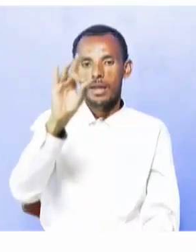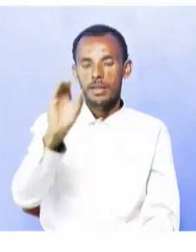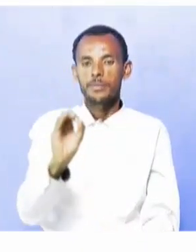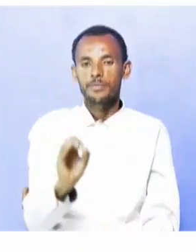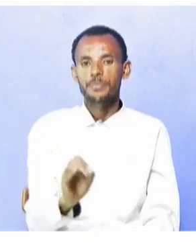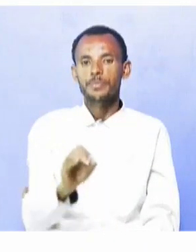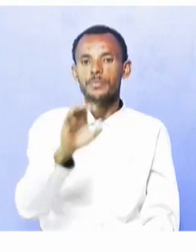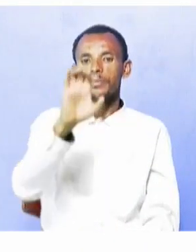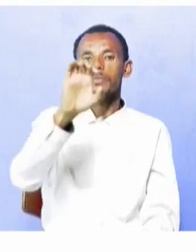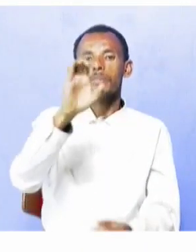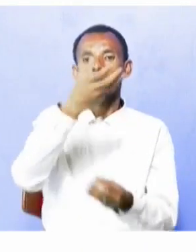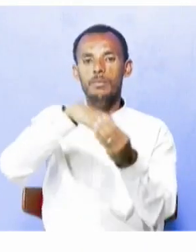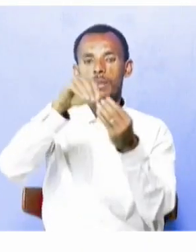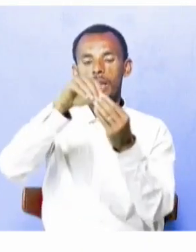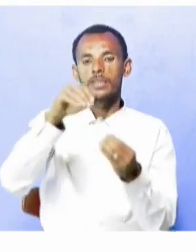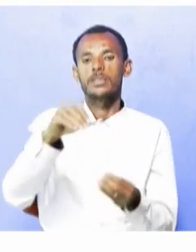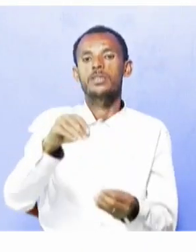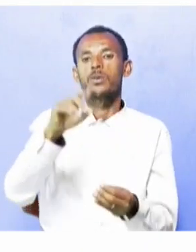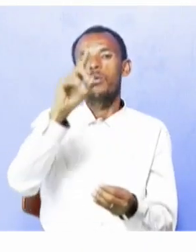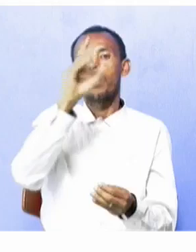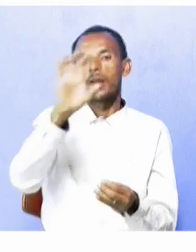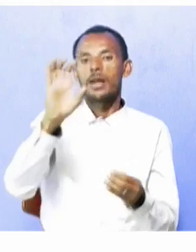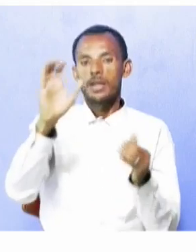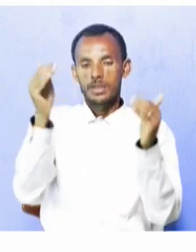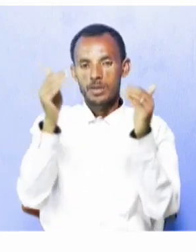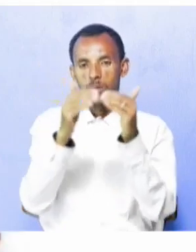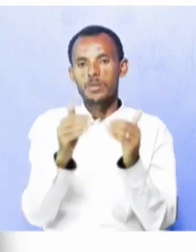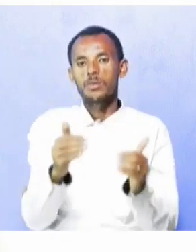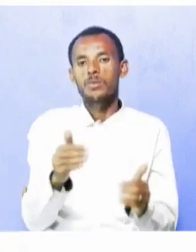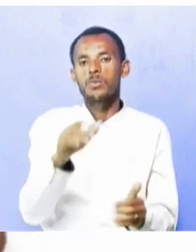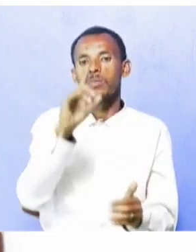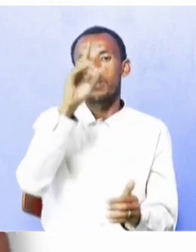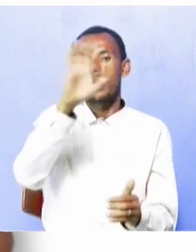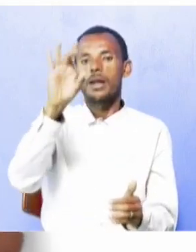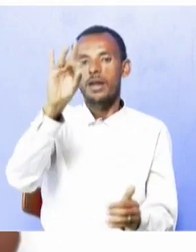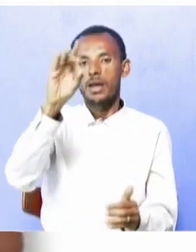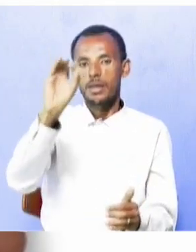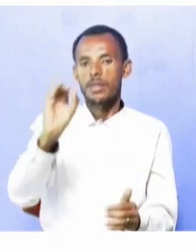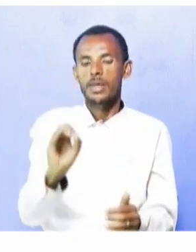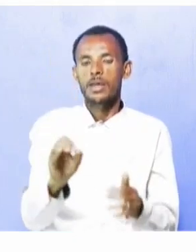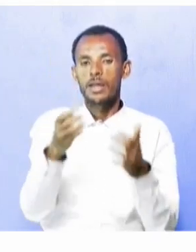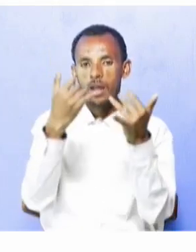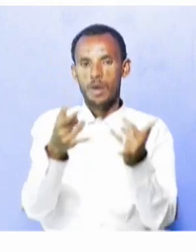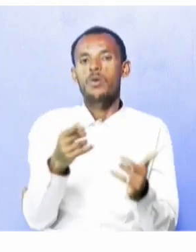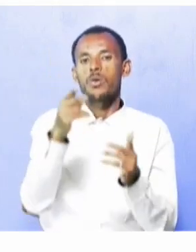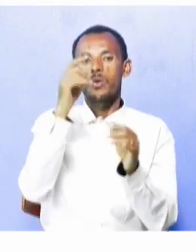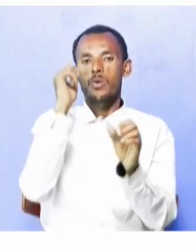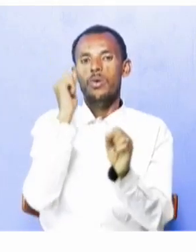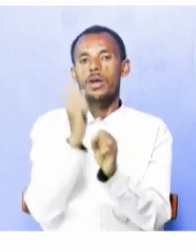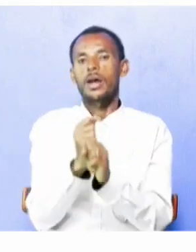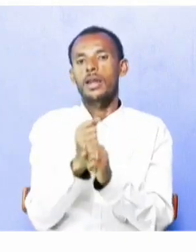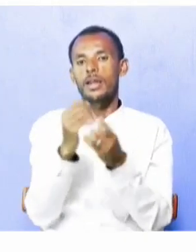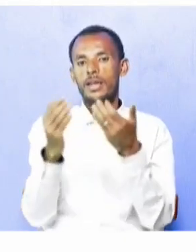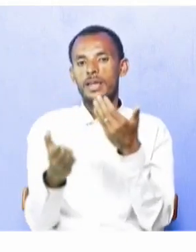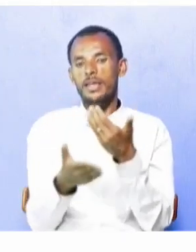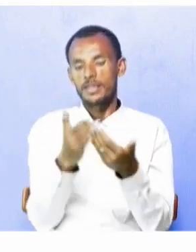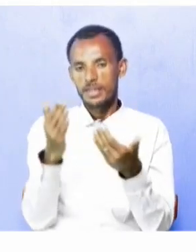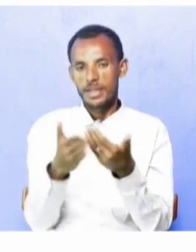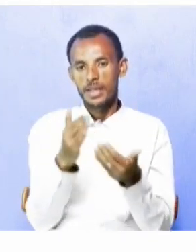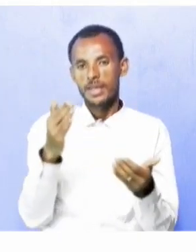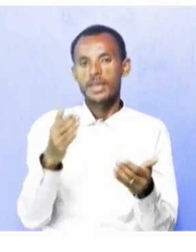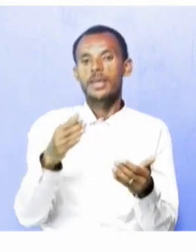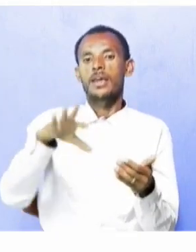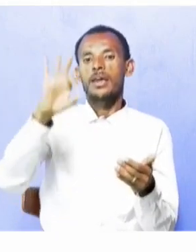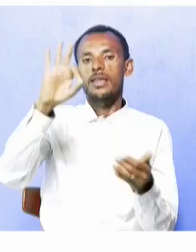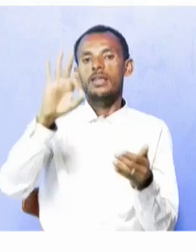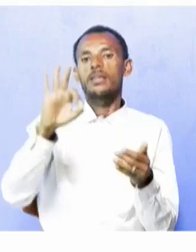plus 100 degree is 180 degree. So now you can easily obtain the E value,